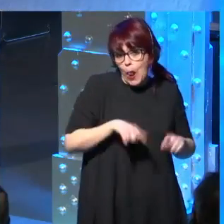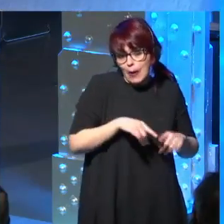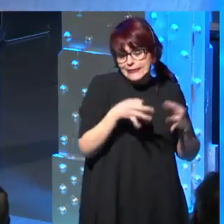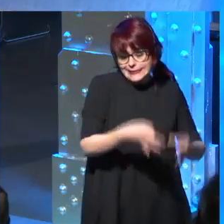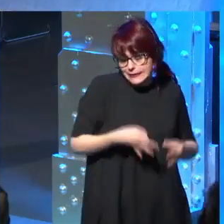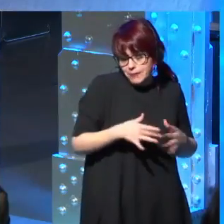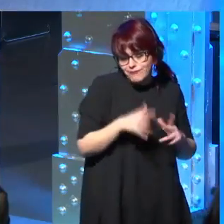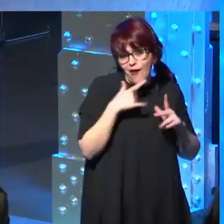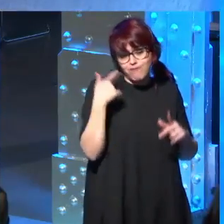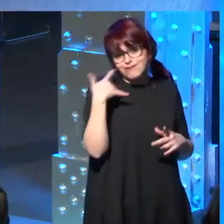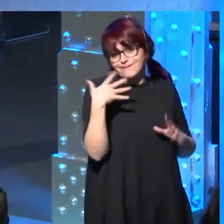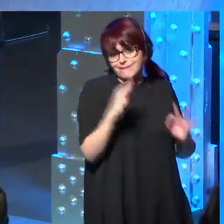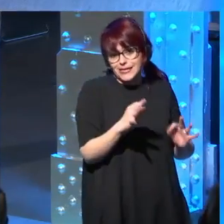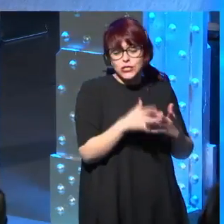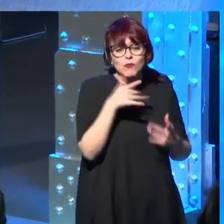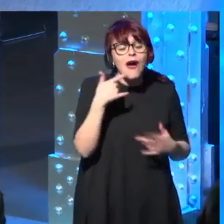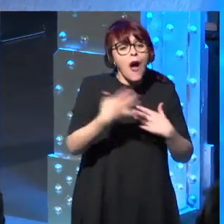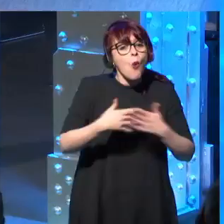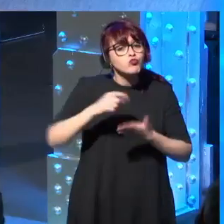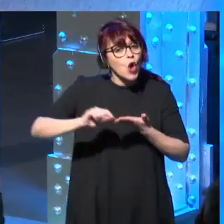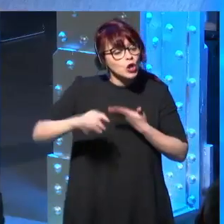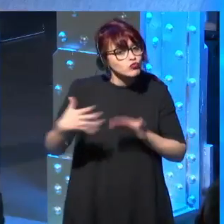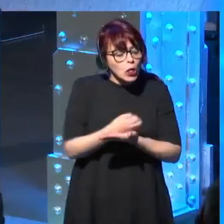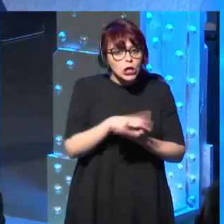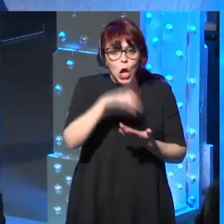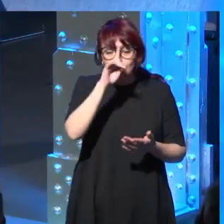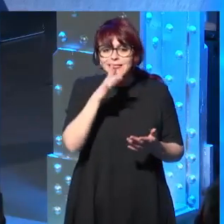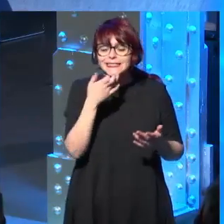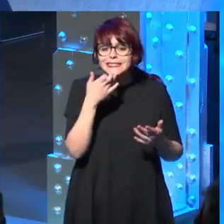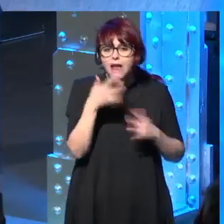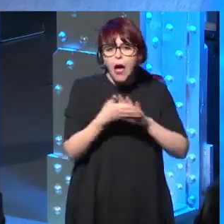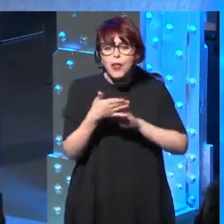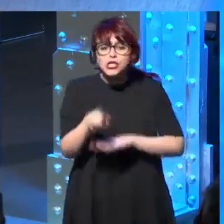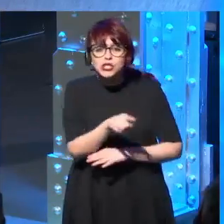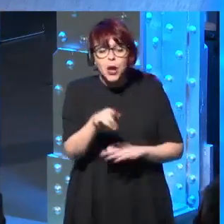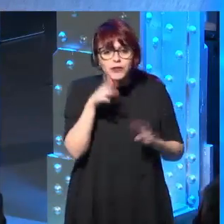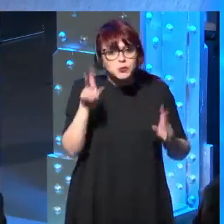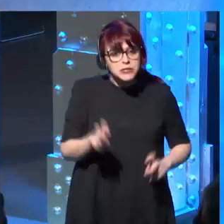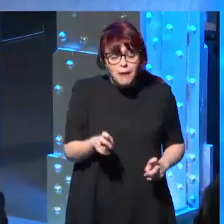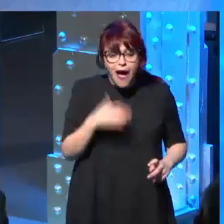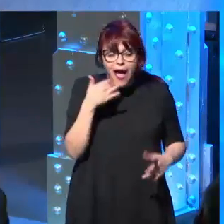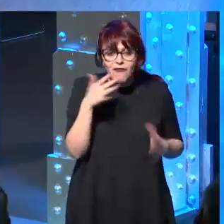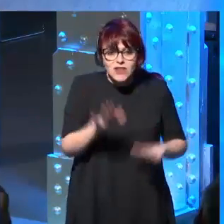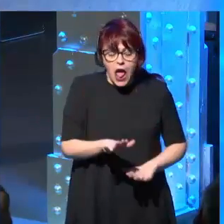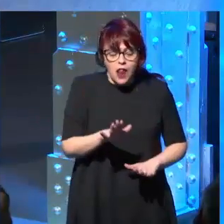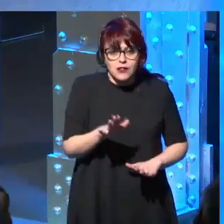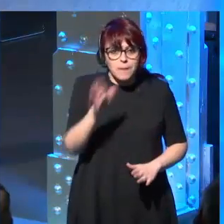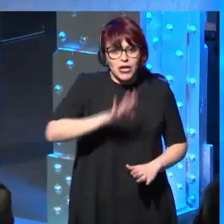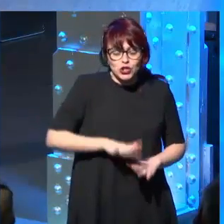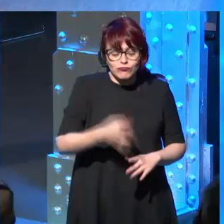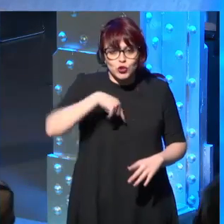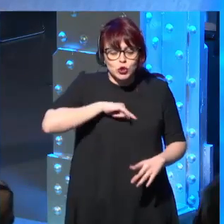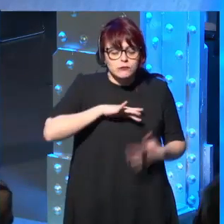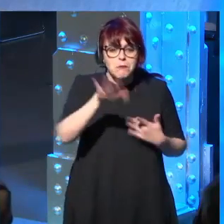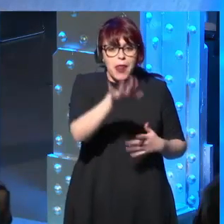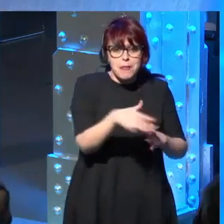like all authors, maybe I have thought about this, but it's an unreachable thing. But then, the older